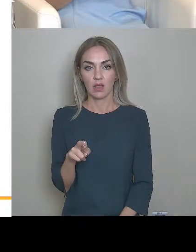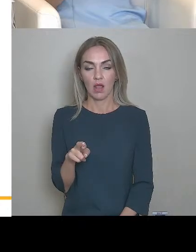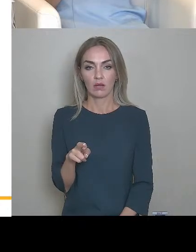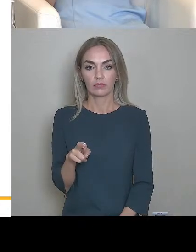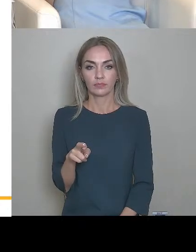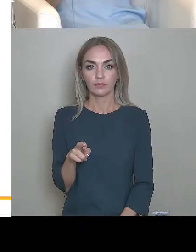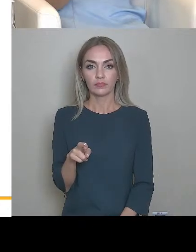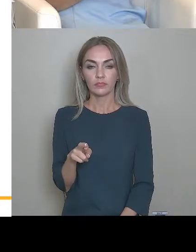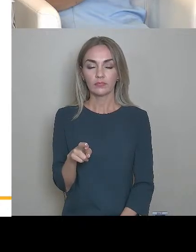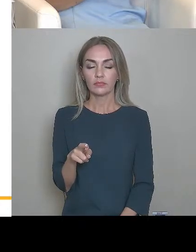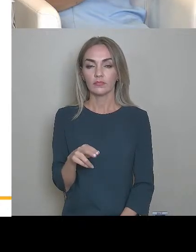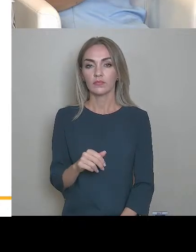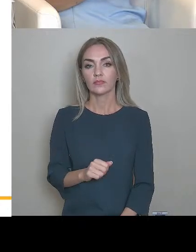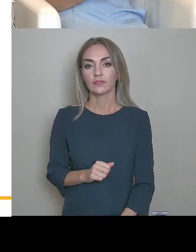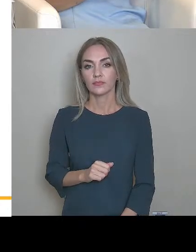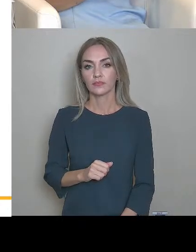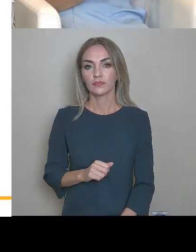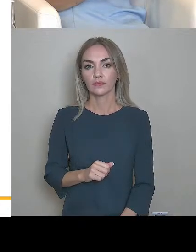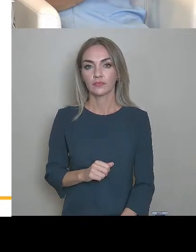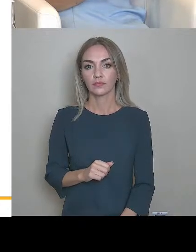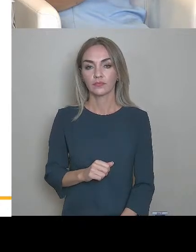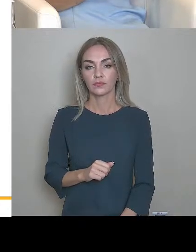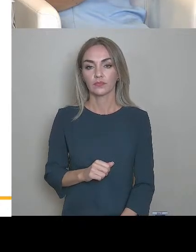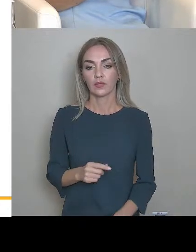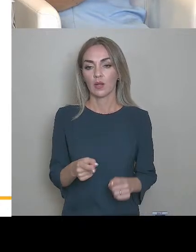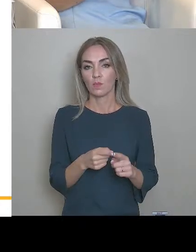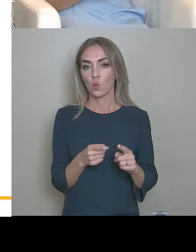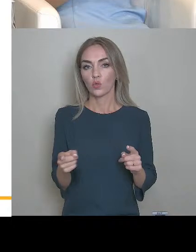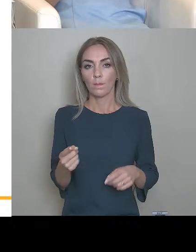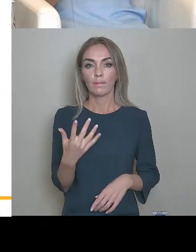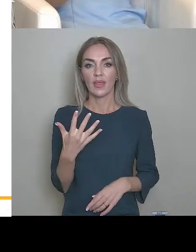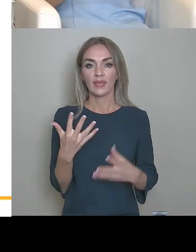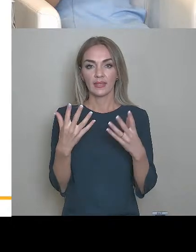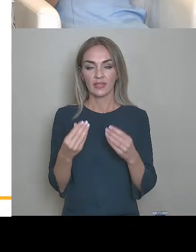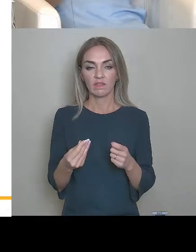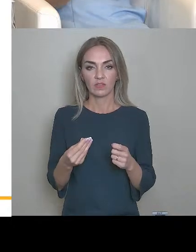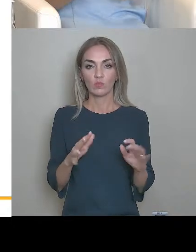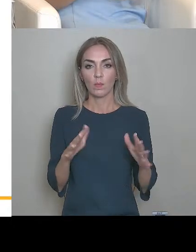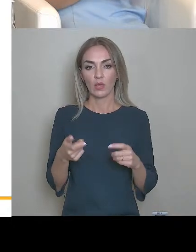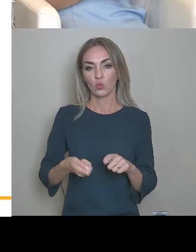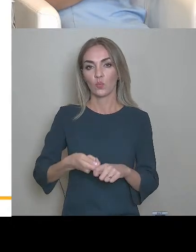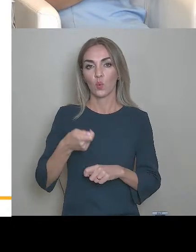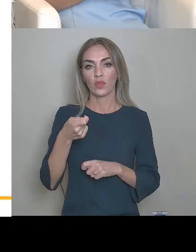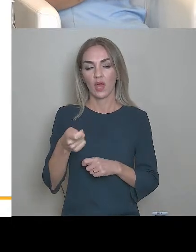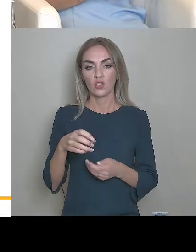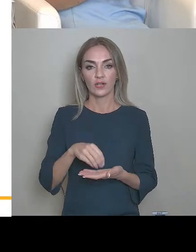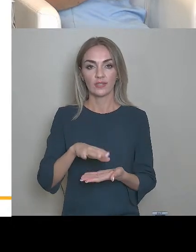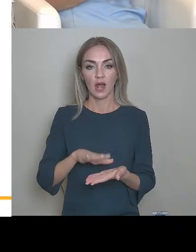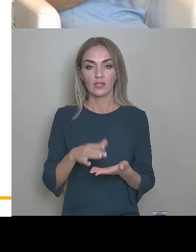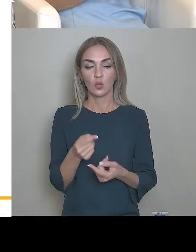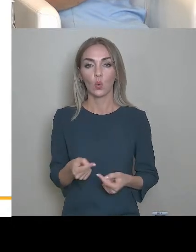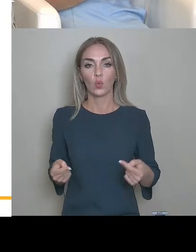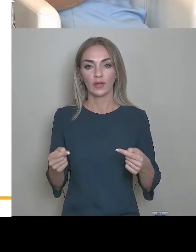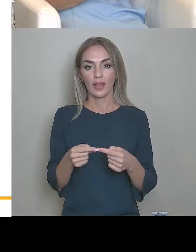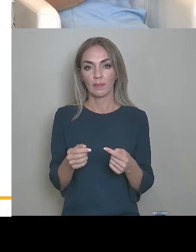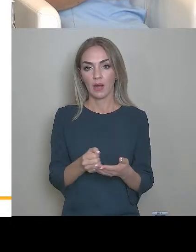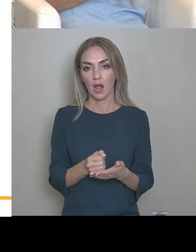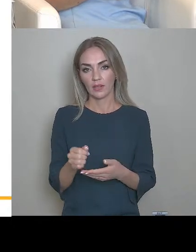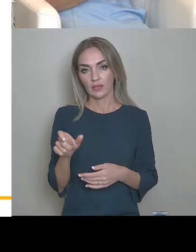until 29th of September do have some time. That's 5 days since the